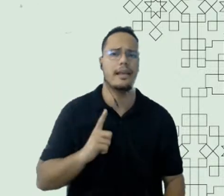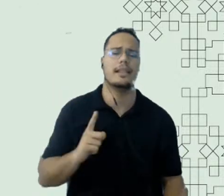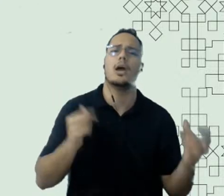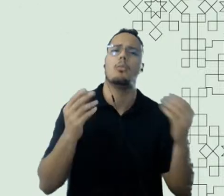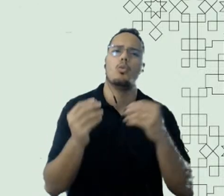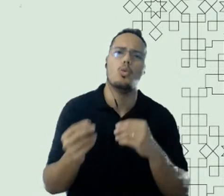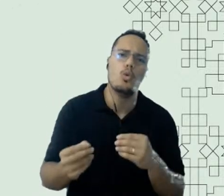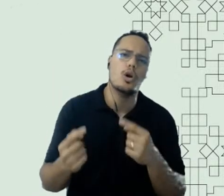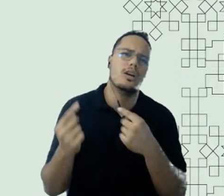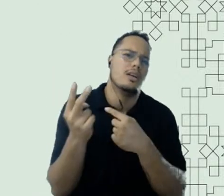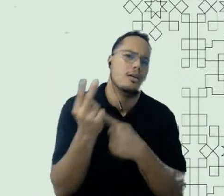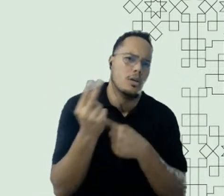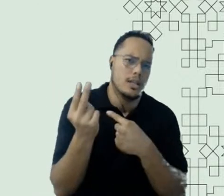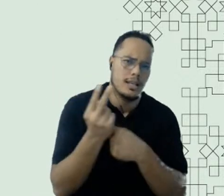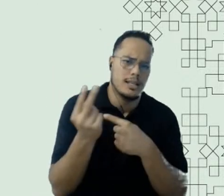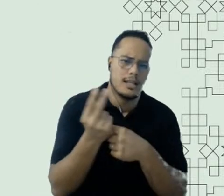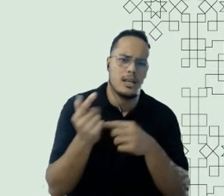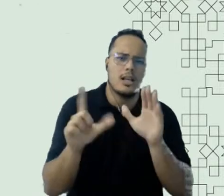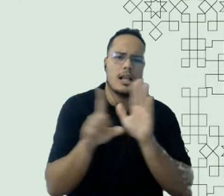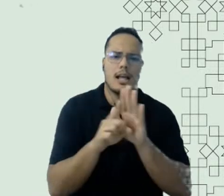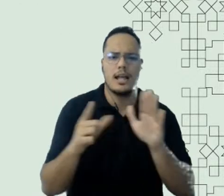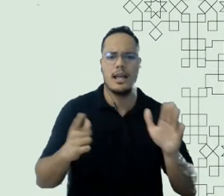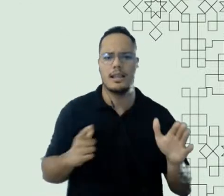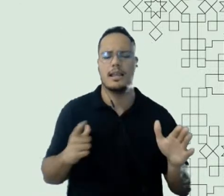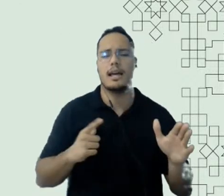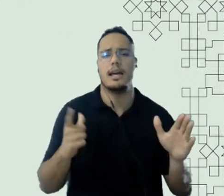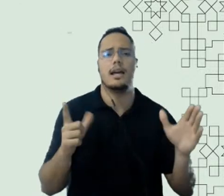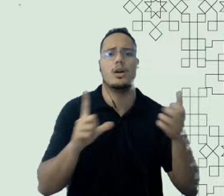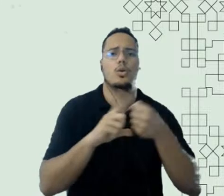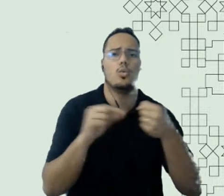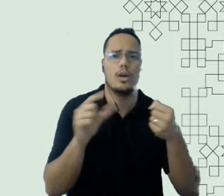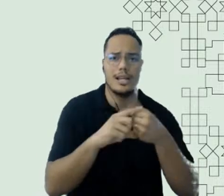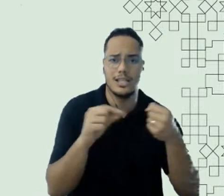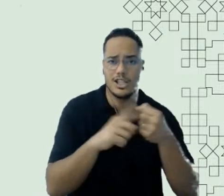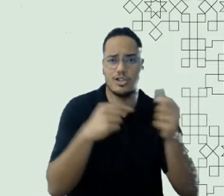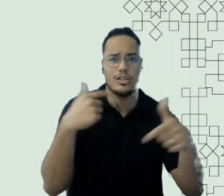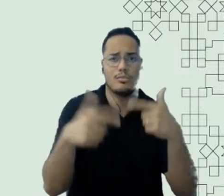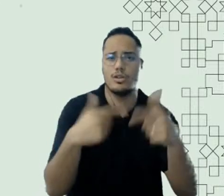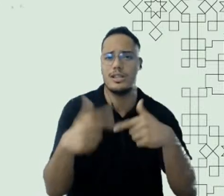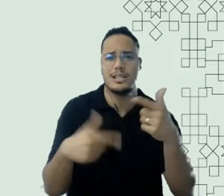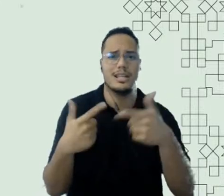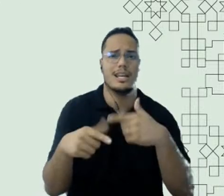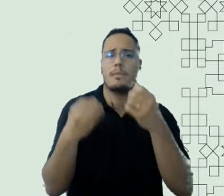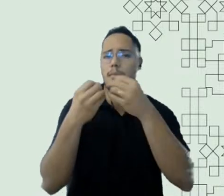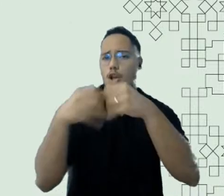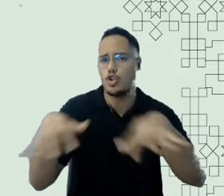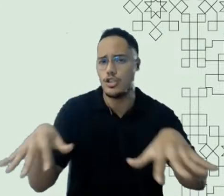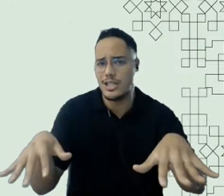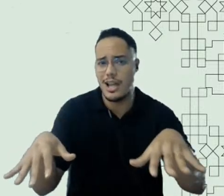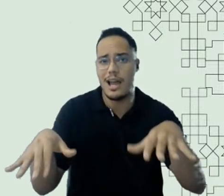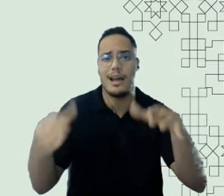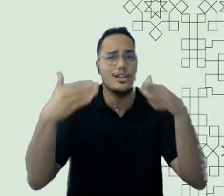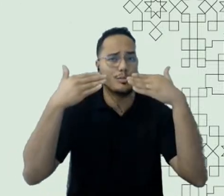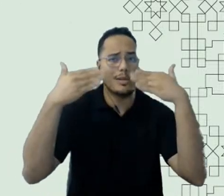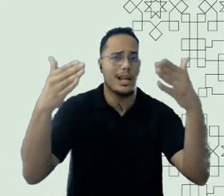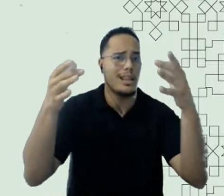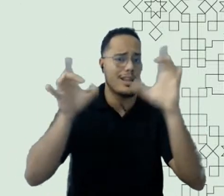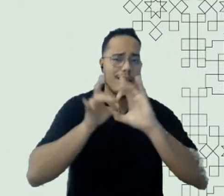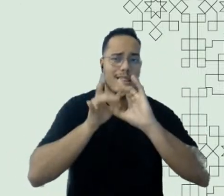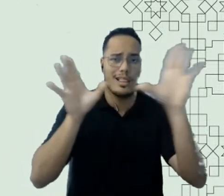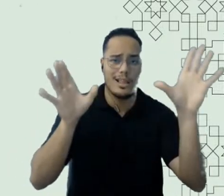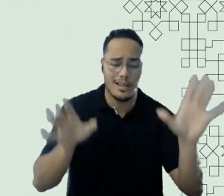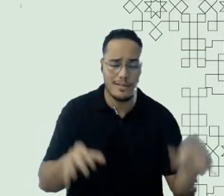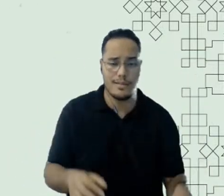expression. Okay. So that is actually the system in a nutshell. And of course, what is now at the center of